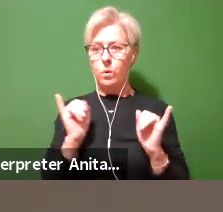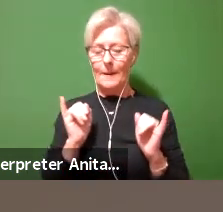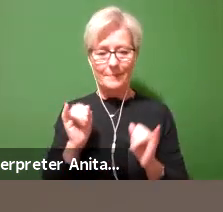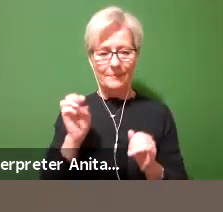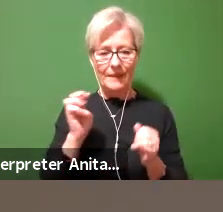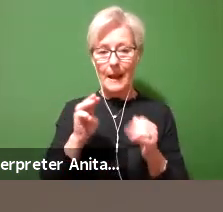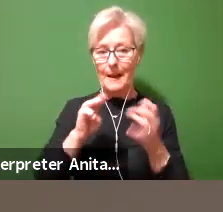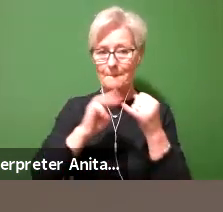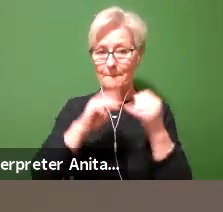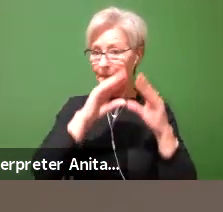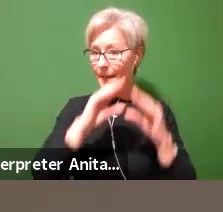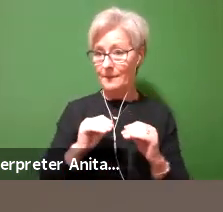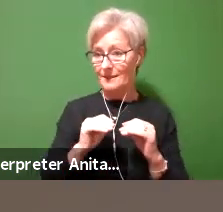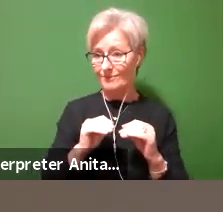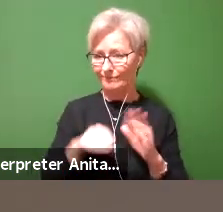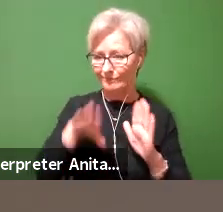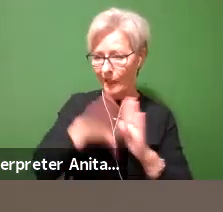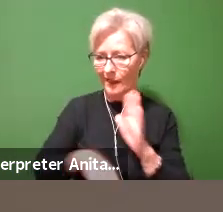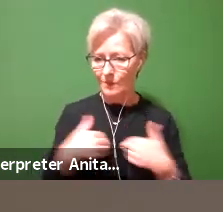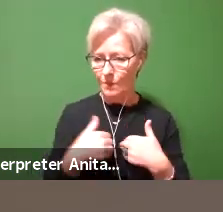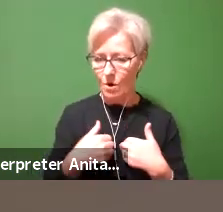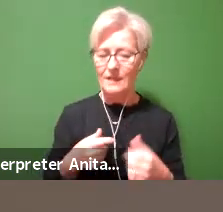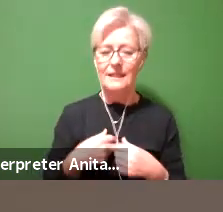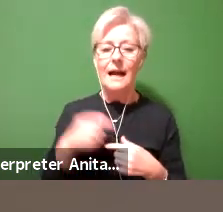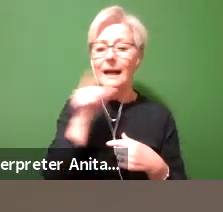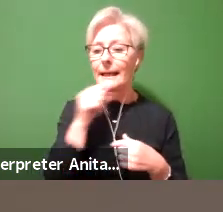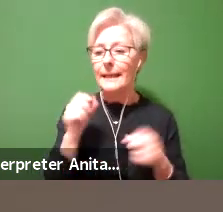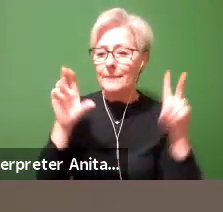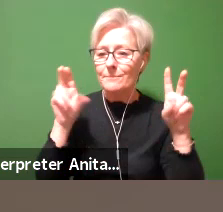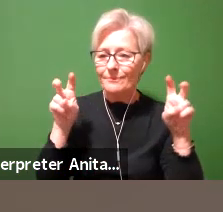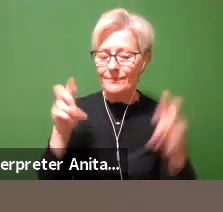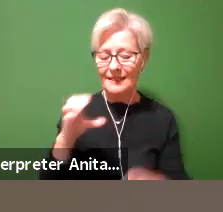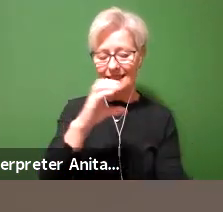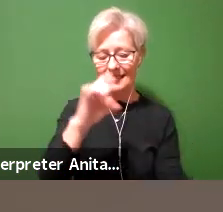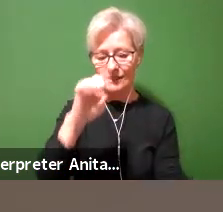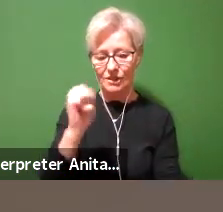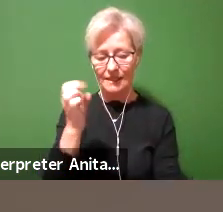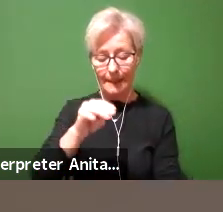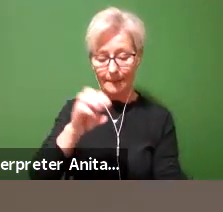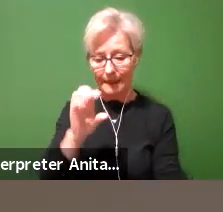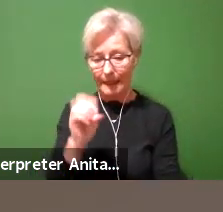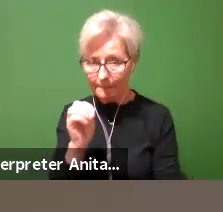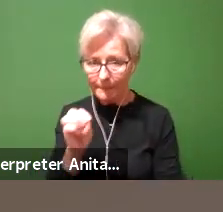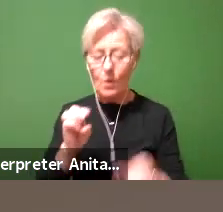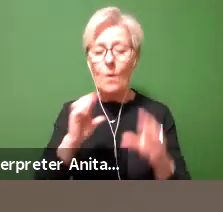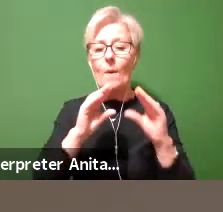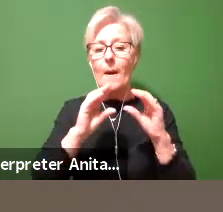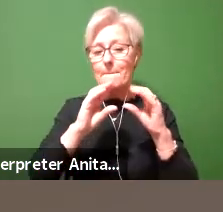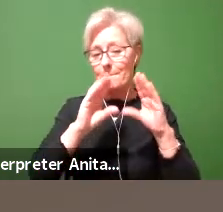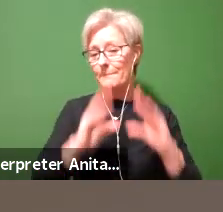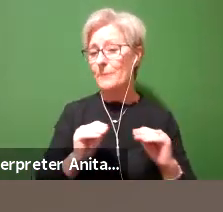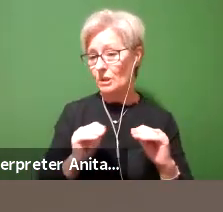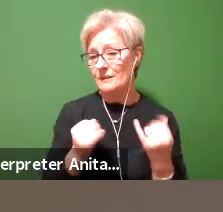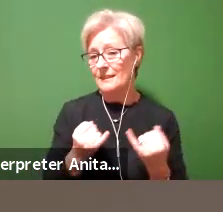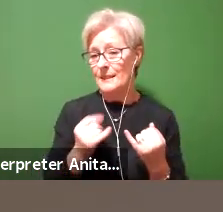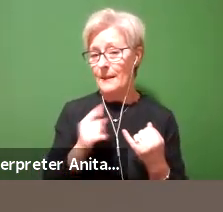but we used to call it chemopause because it obviously accelerates or brings on symptoms that would be similar to menopause or would put you into a menopause state.